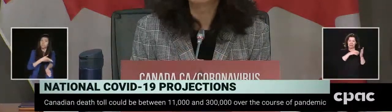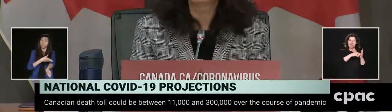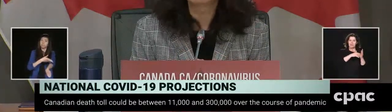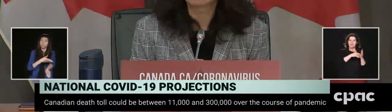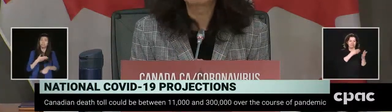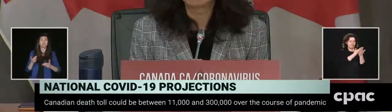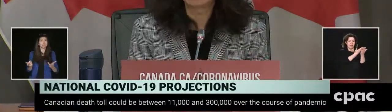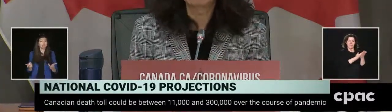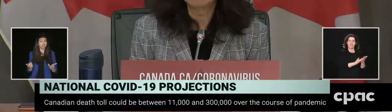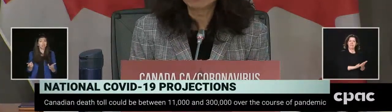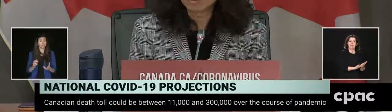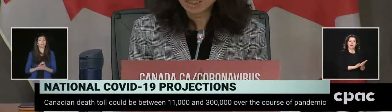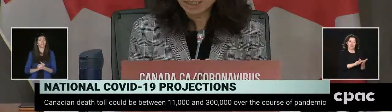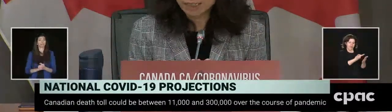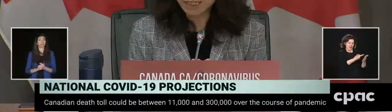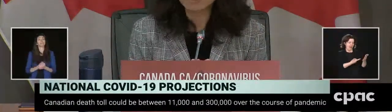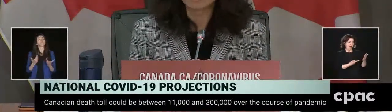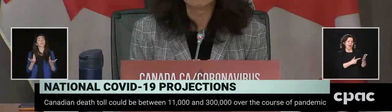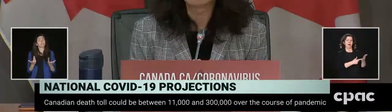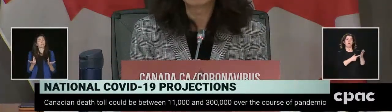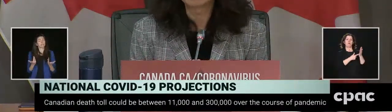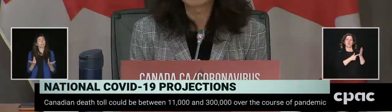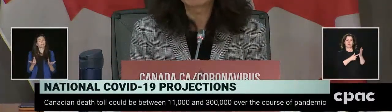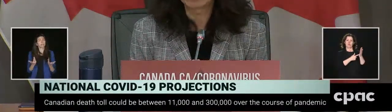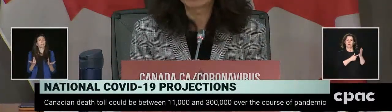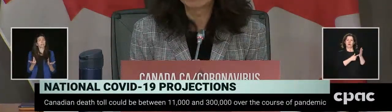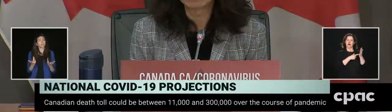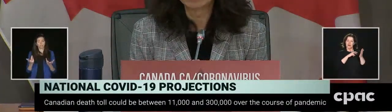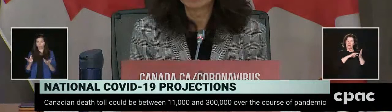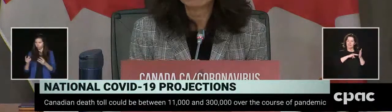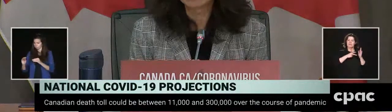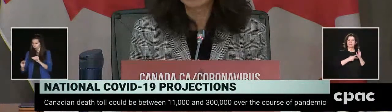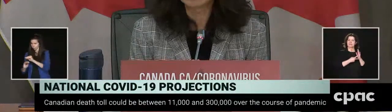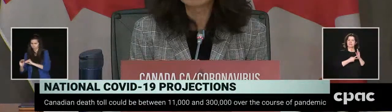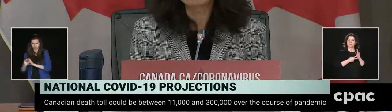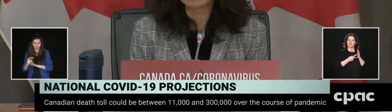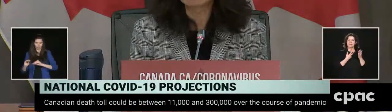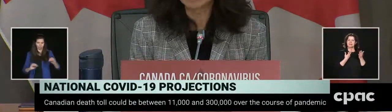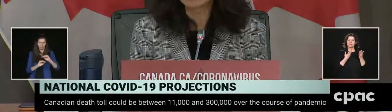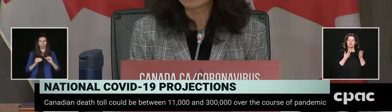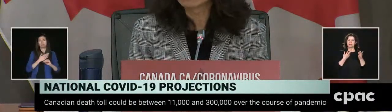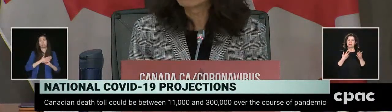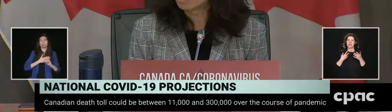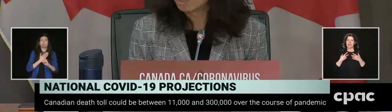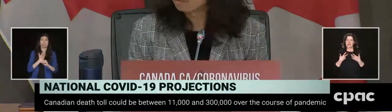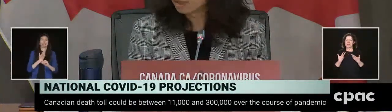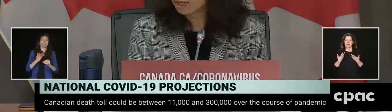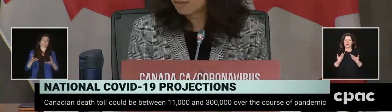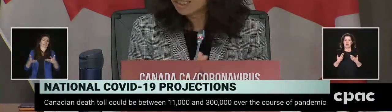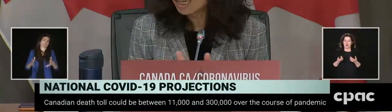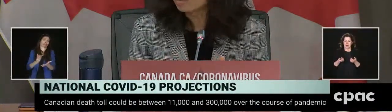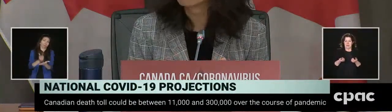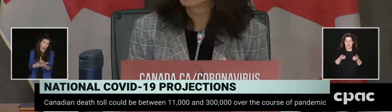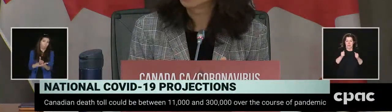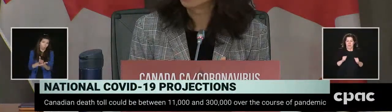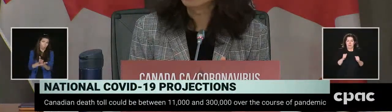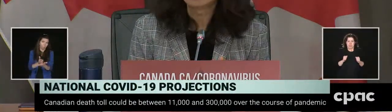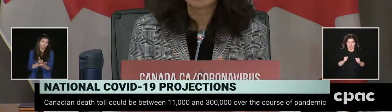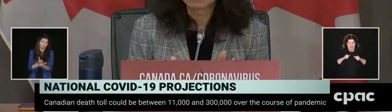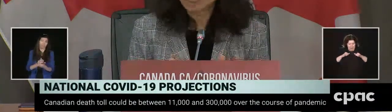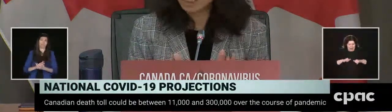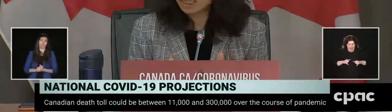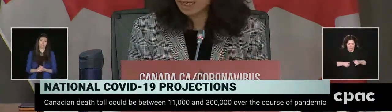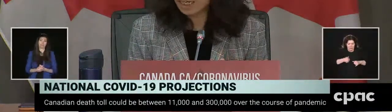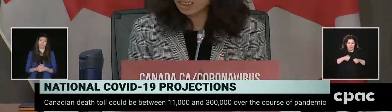we can reduce our movement and stay at home as much as possible. But it is a matter of life and death,